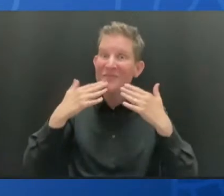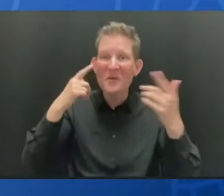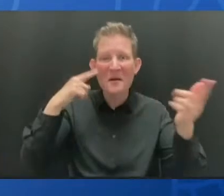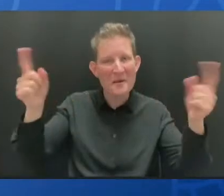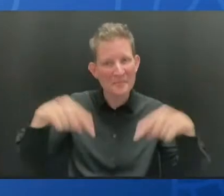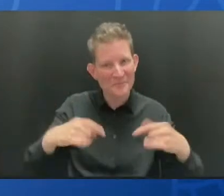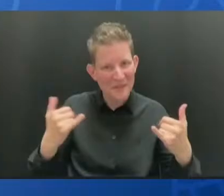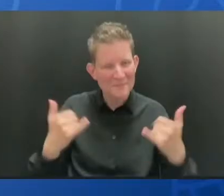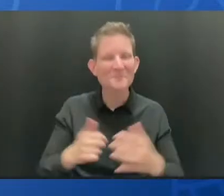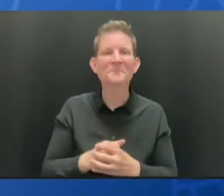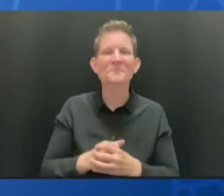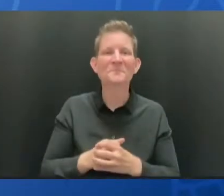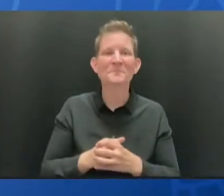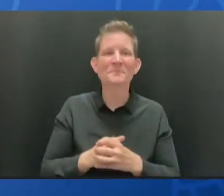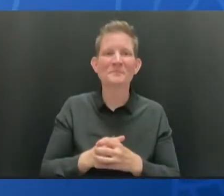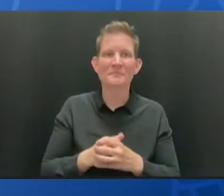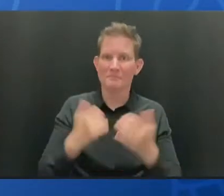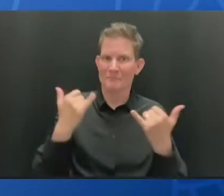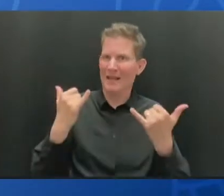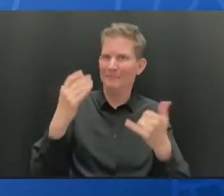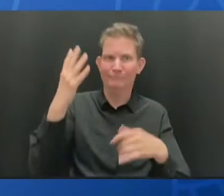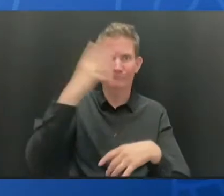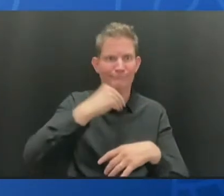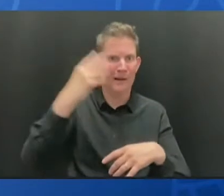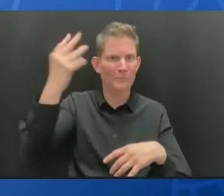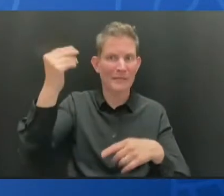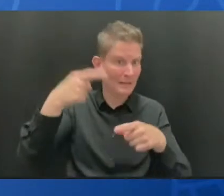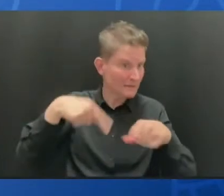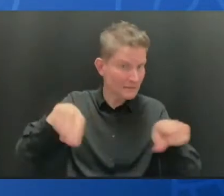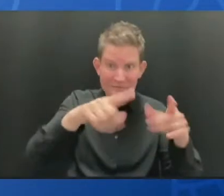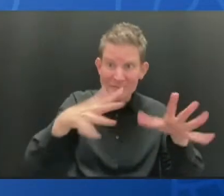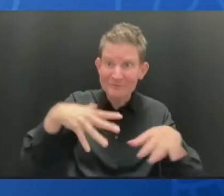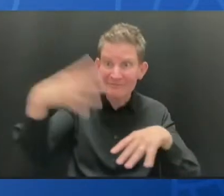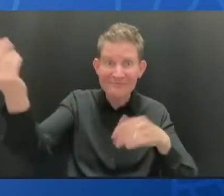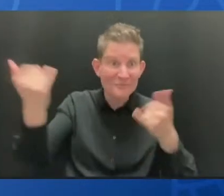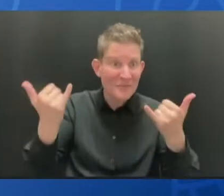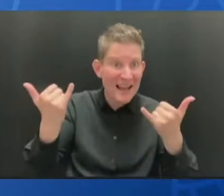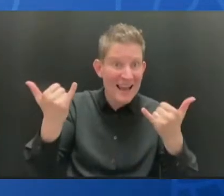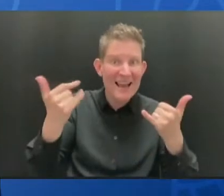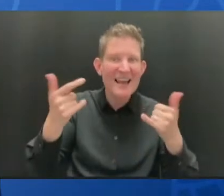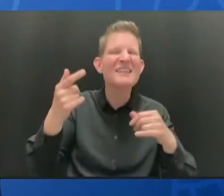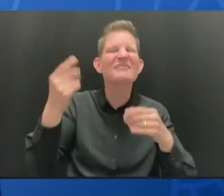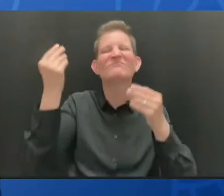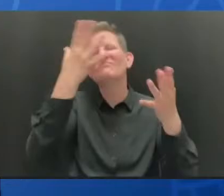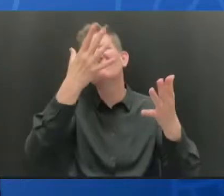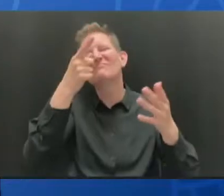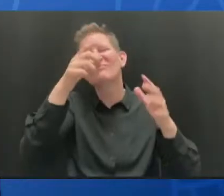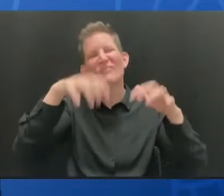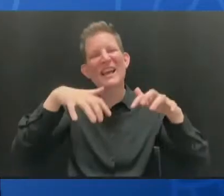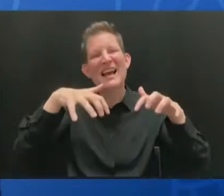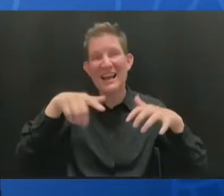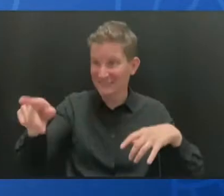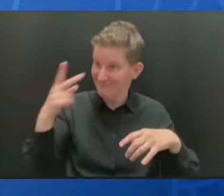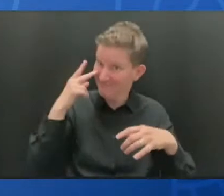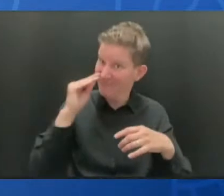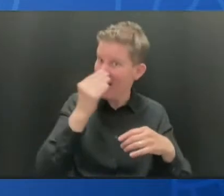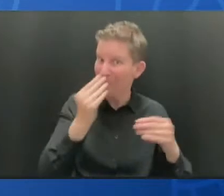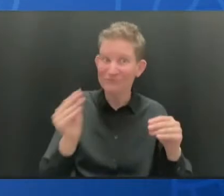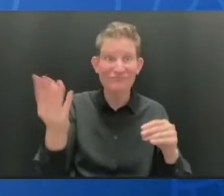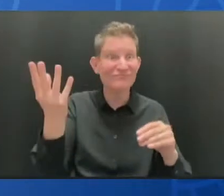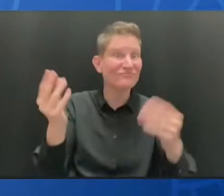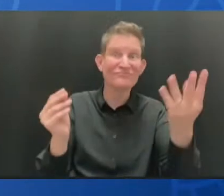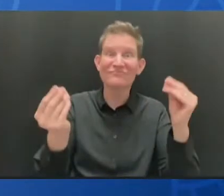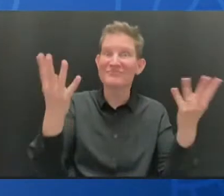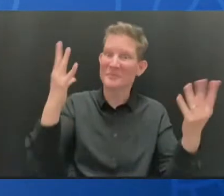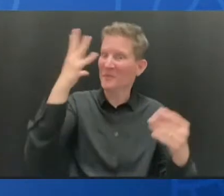beautiful outside. Who was outside recently? Yes. It was raining. The flowers think it's a beautiful day. All right,